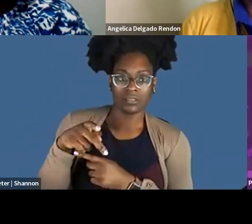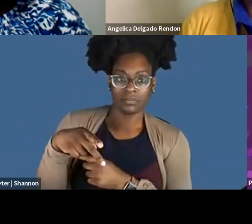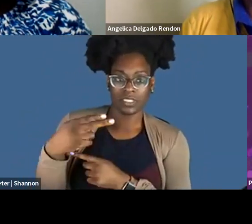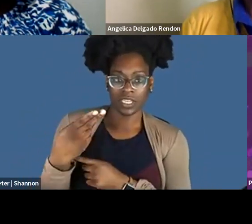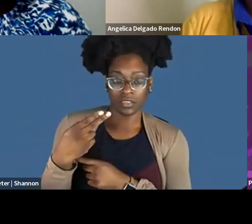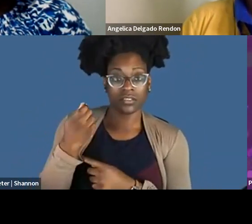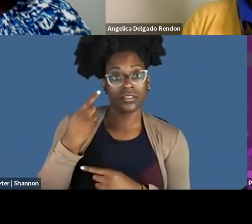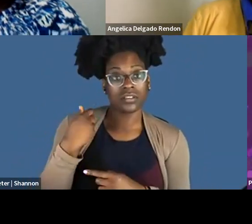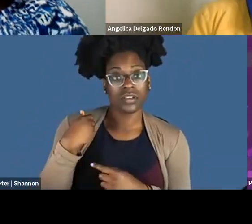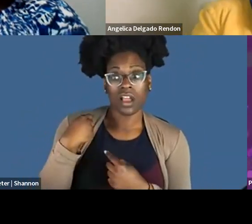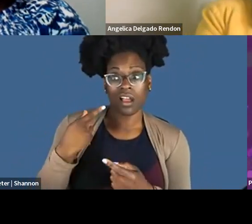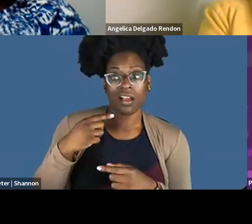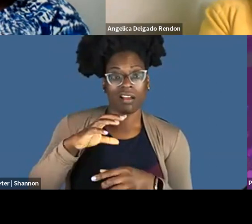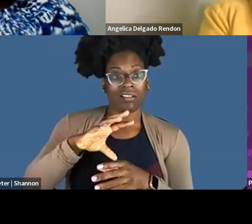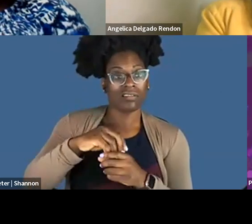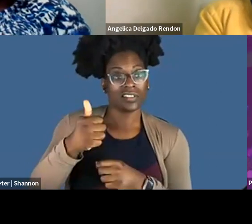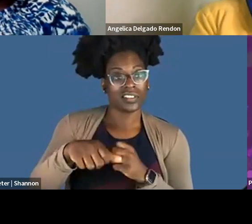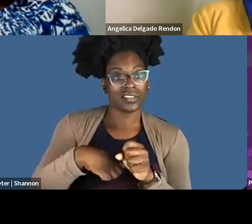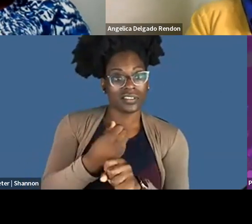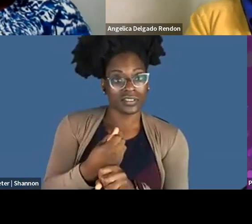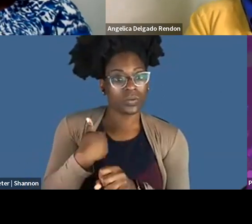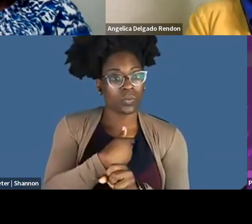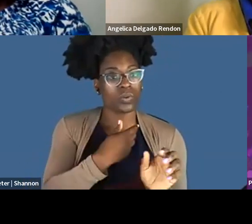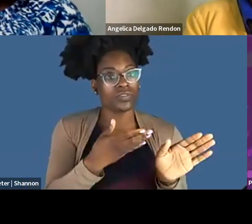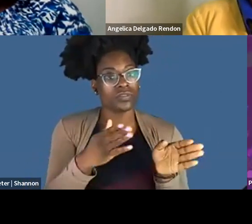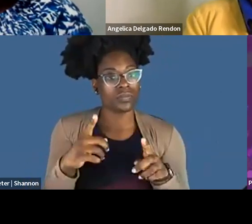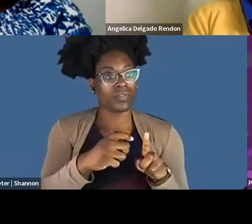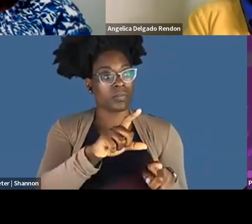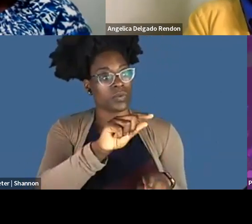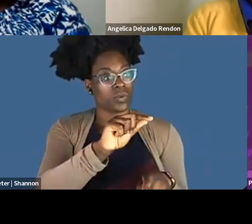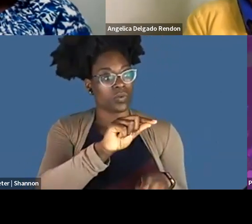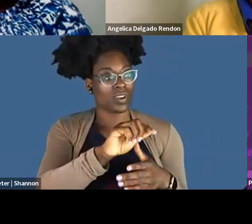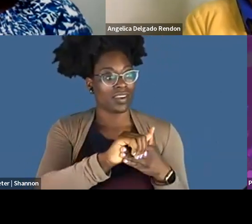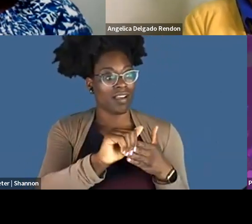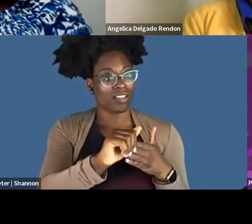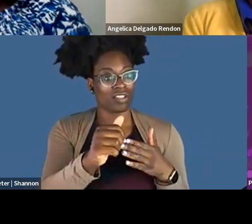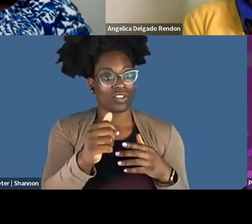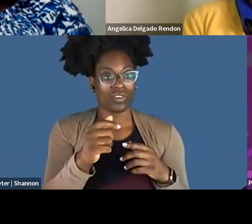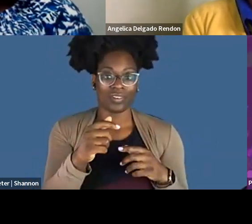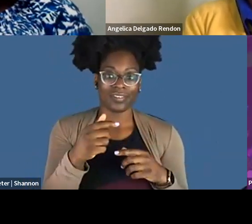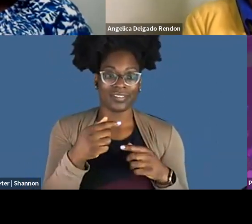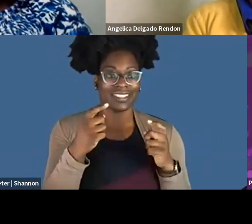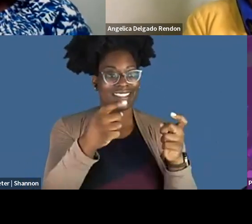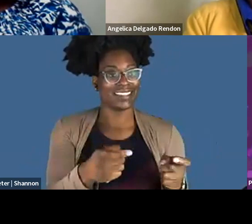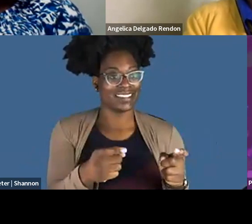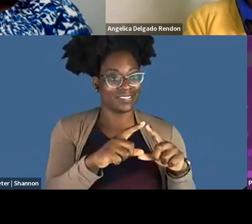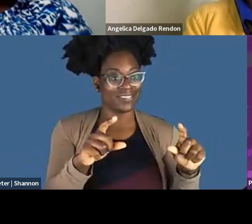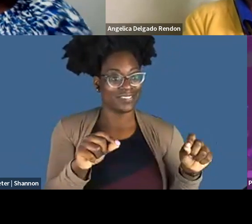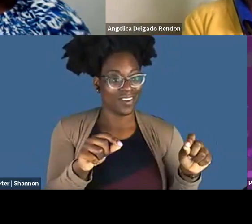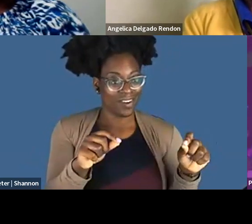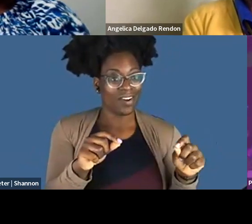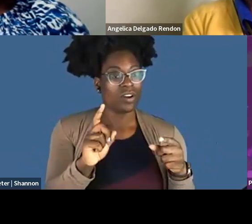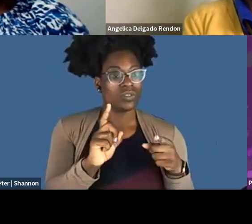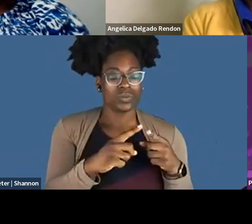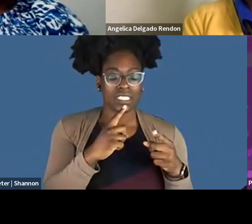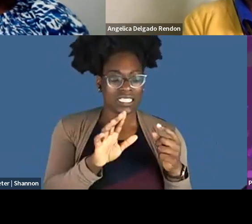cards to really looking at, okay, these community members are going to be on these meetings monthly. We need some recurring